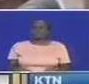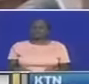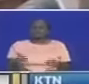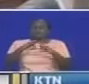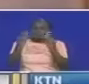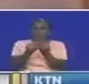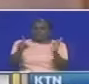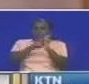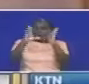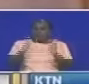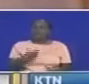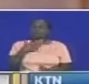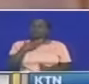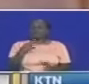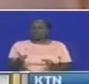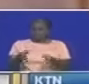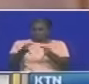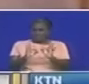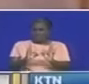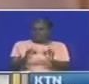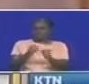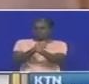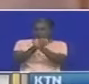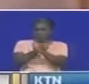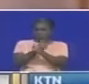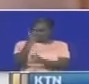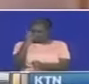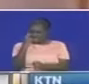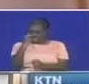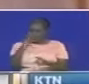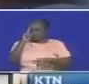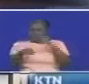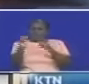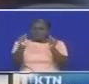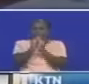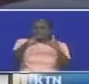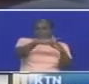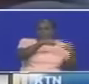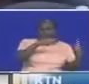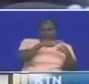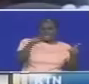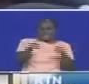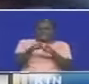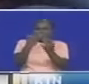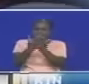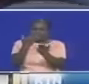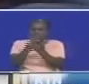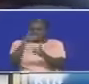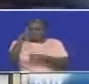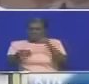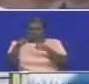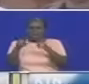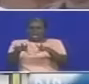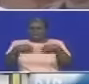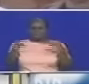Yusuf Abubakar wanted the officers who were guarding the suspect to be charged with murder, an application the prosecution strongly objected